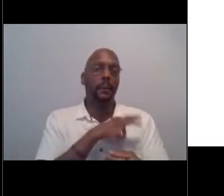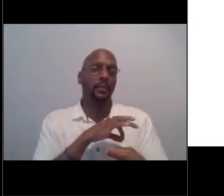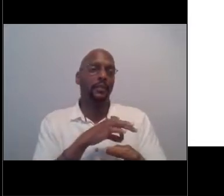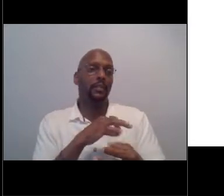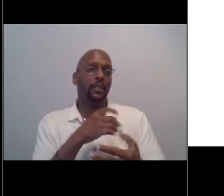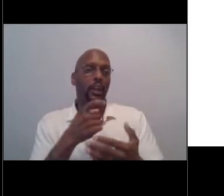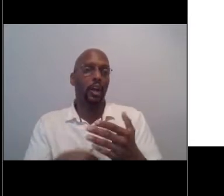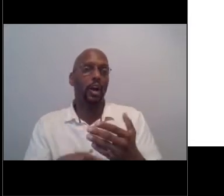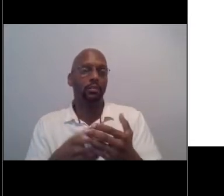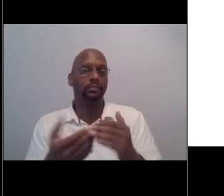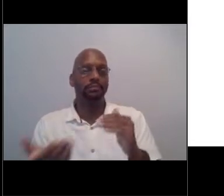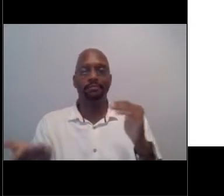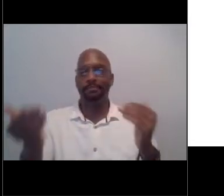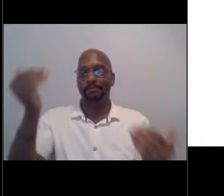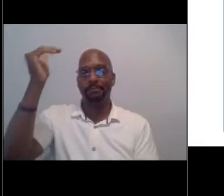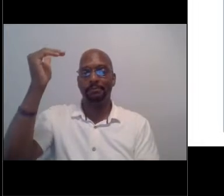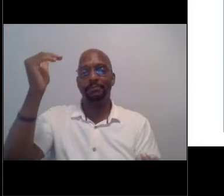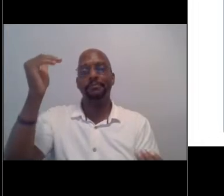Next slide, please.